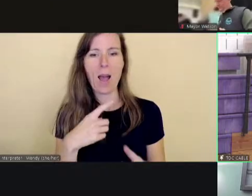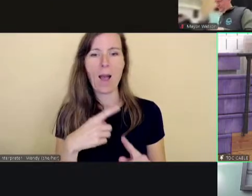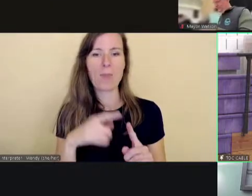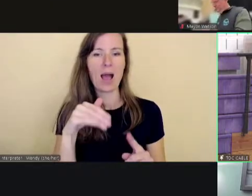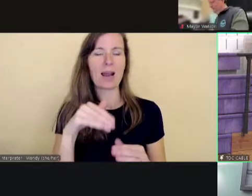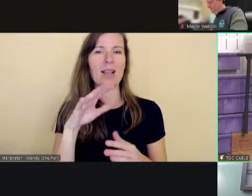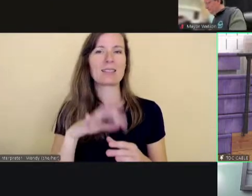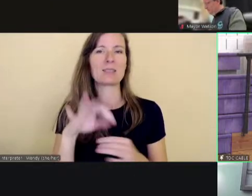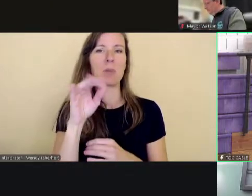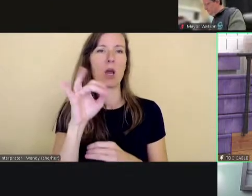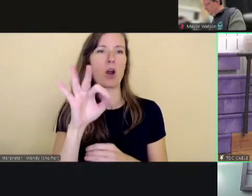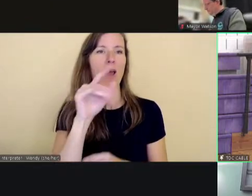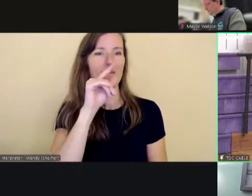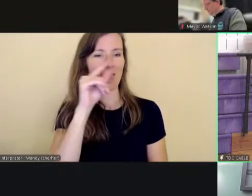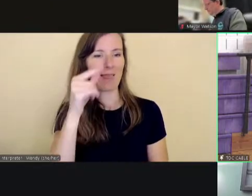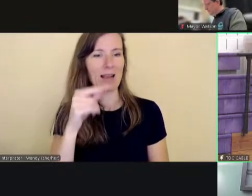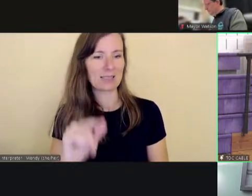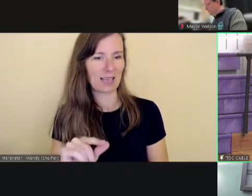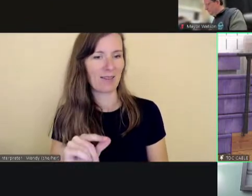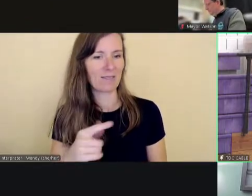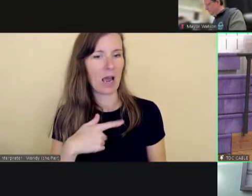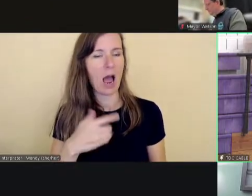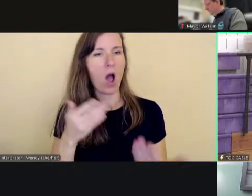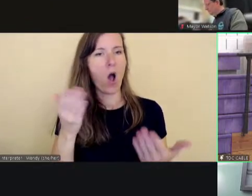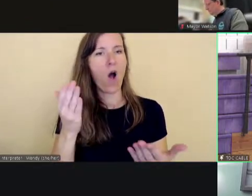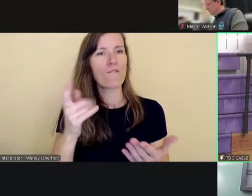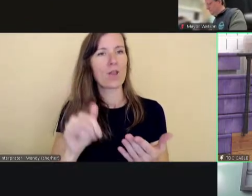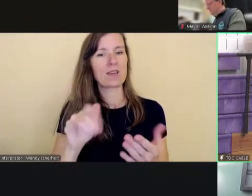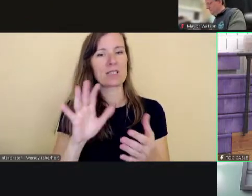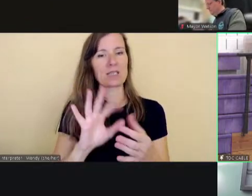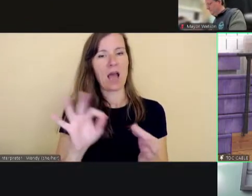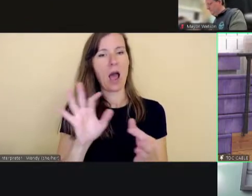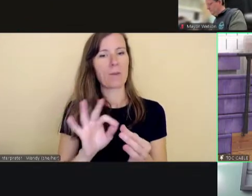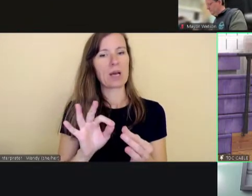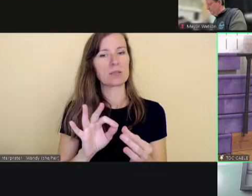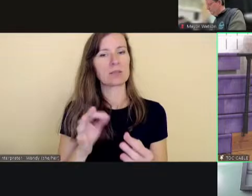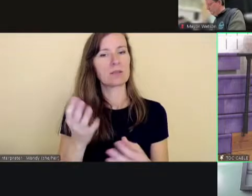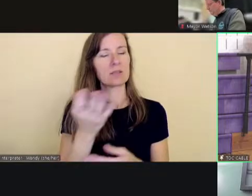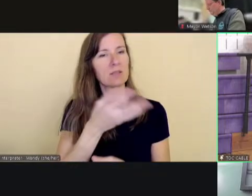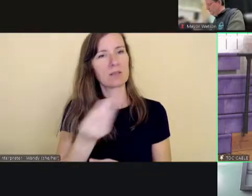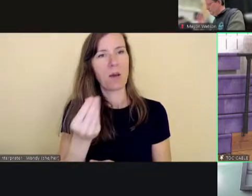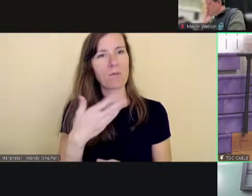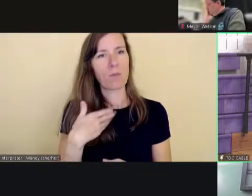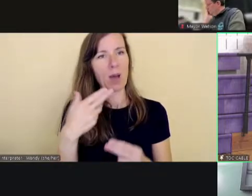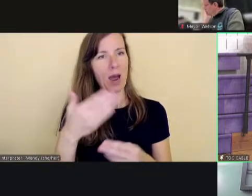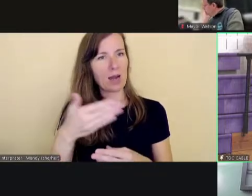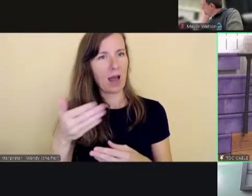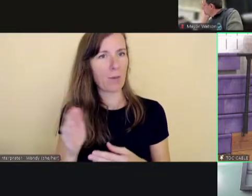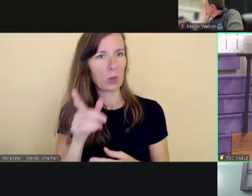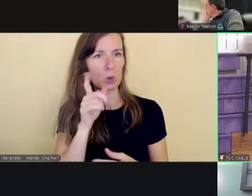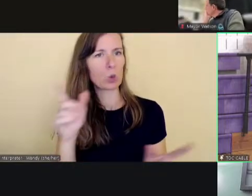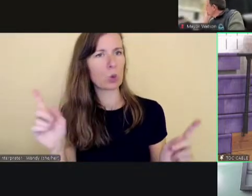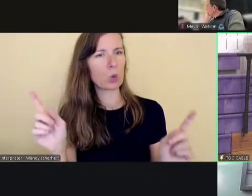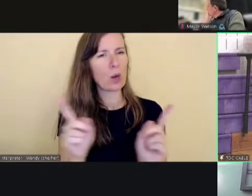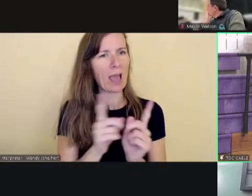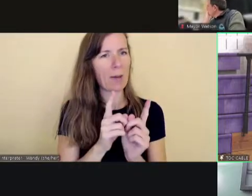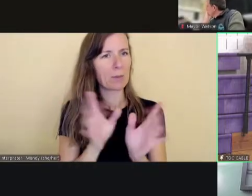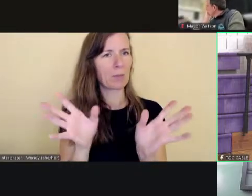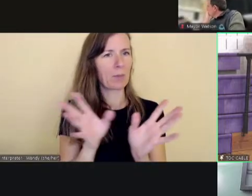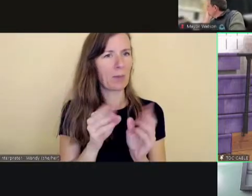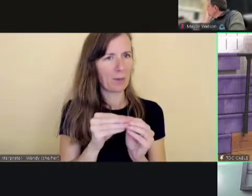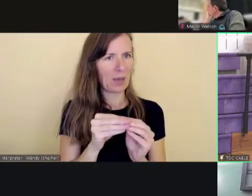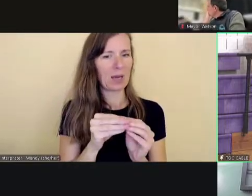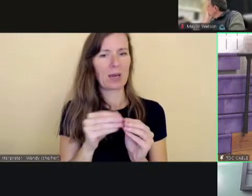of my neighbors who came together to try to problem solve a community problem